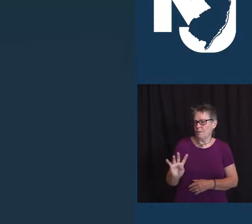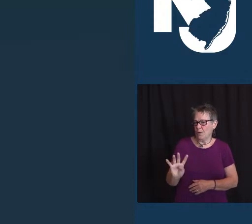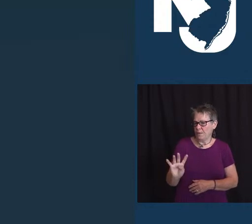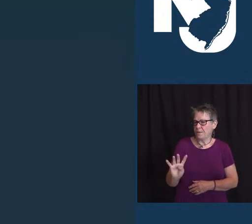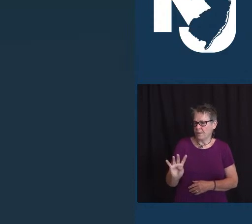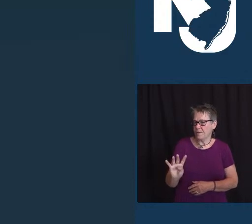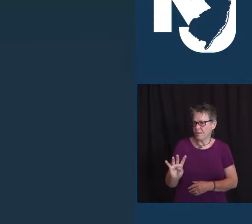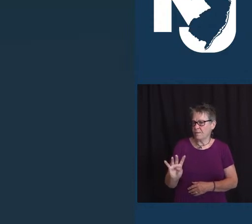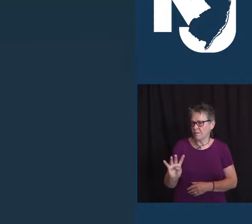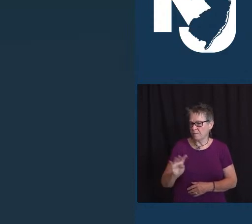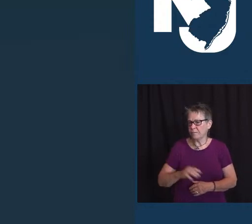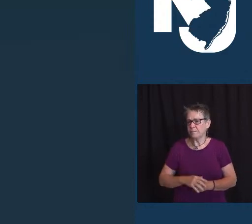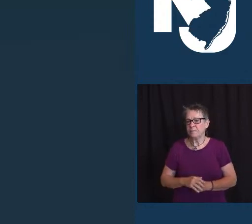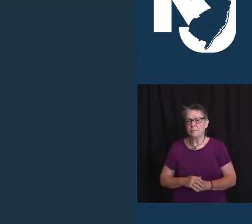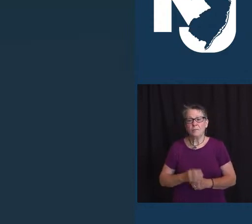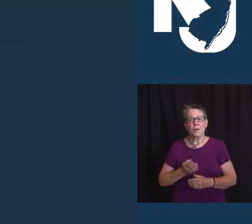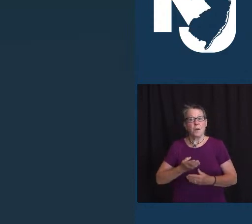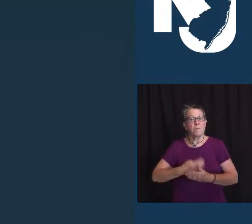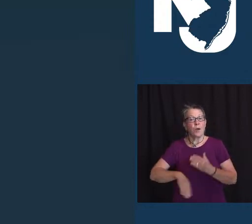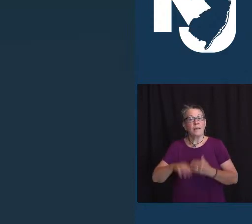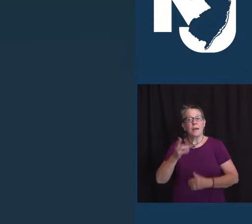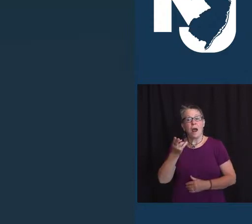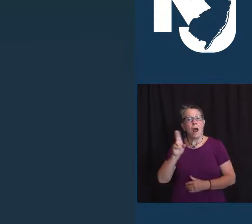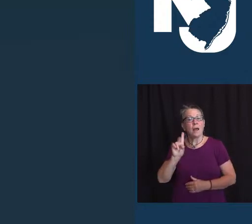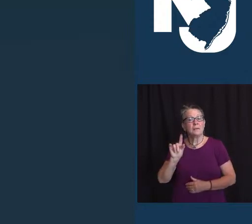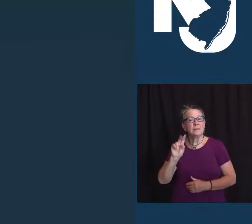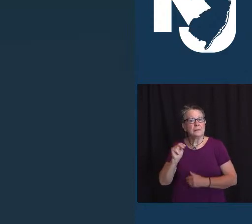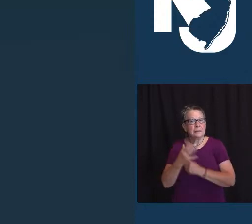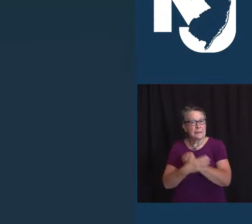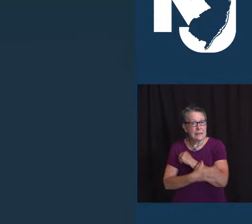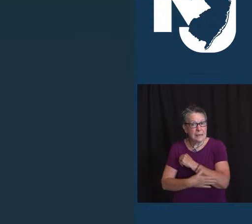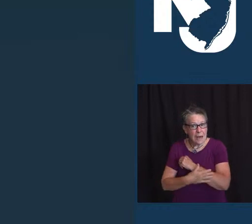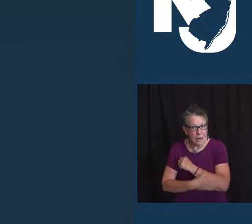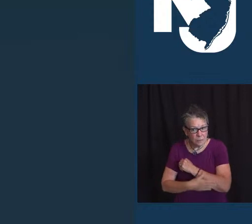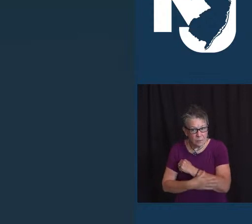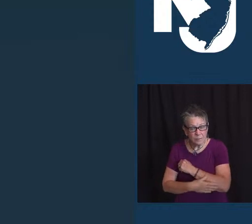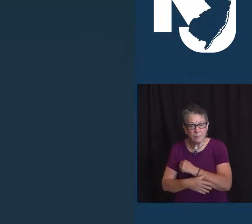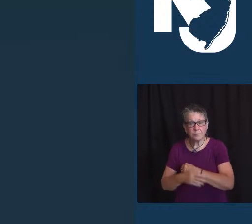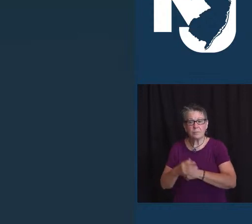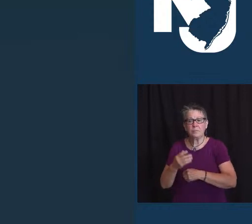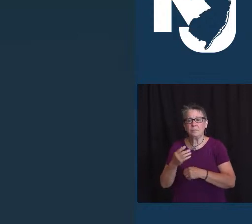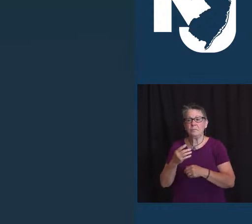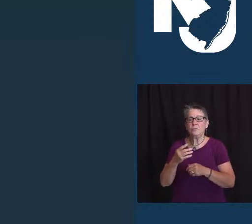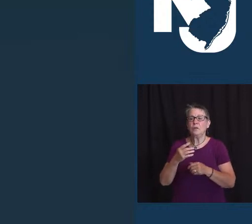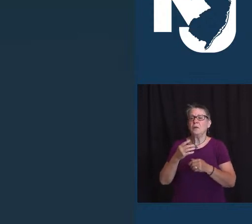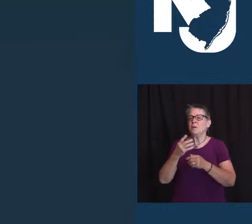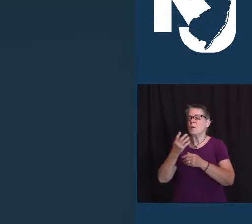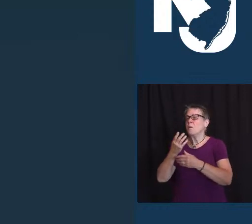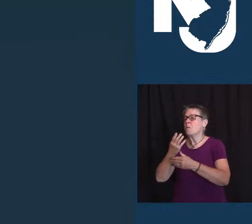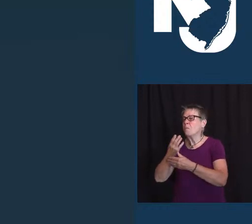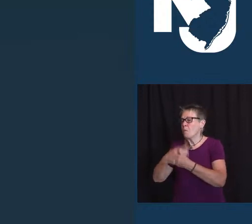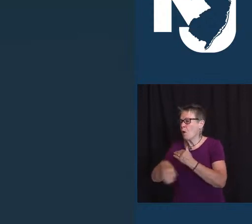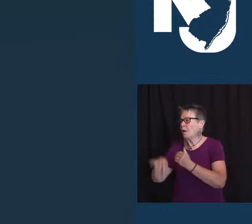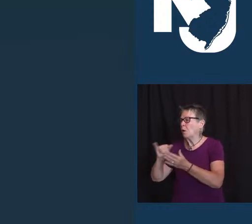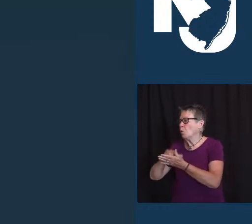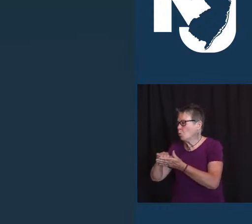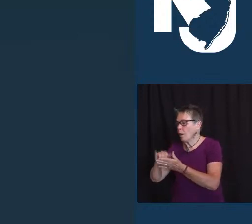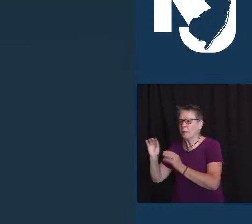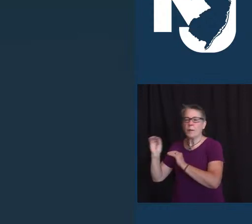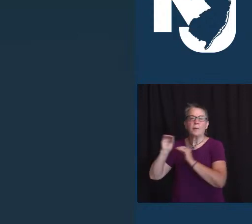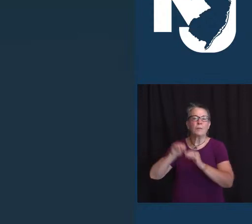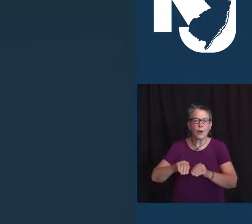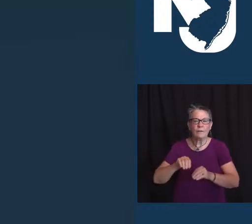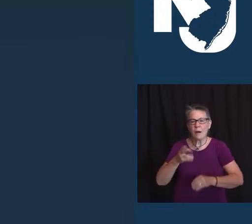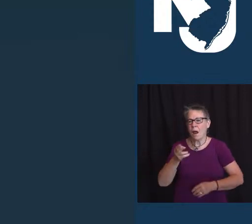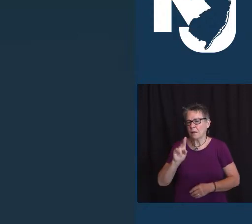County, born and raised in West New York. At a young age, she was diagnosed with a cognitive disability, but never let it